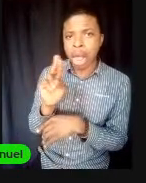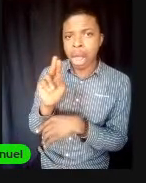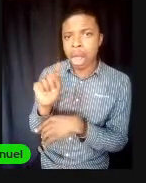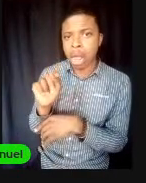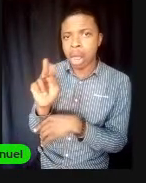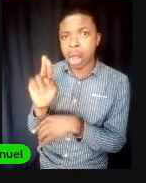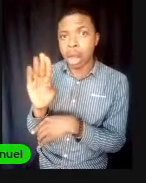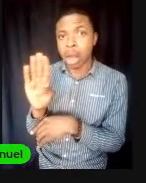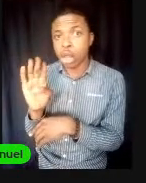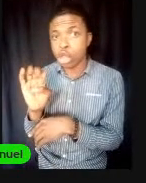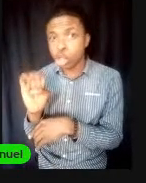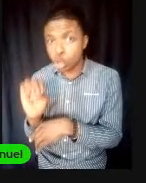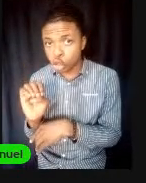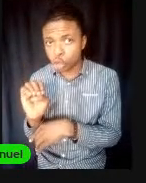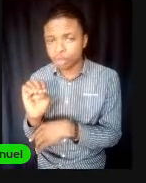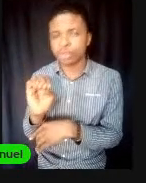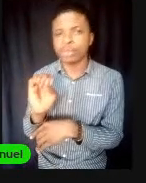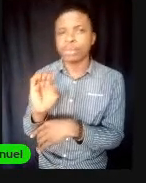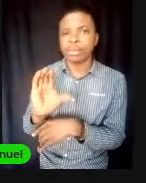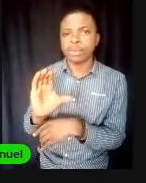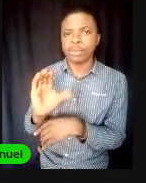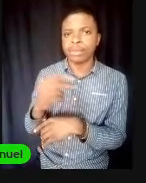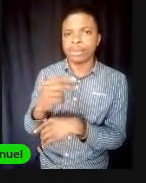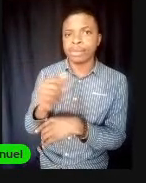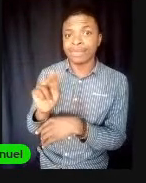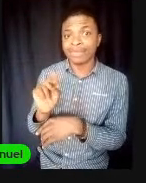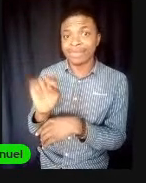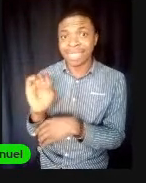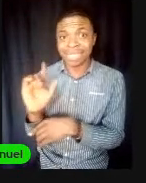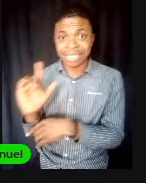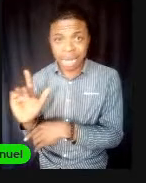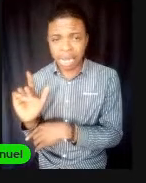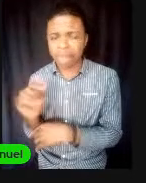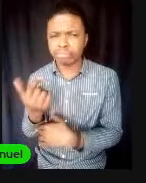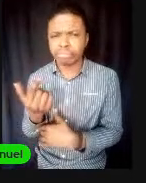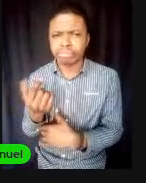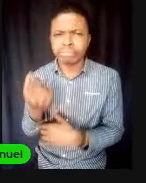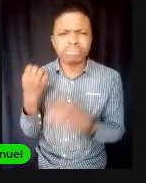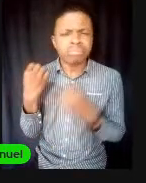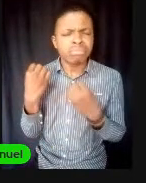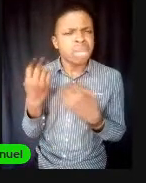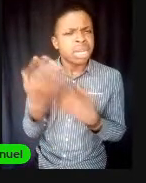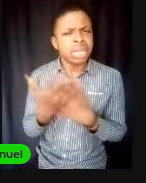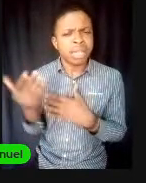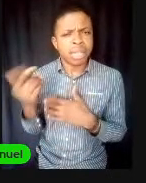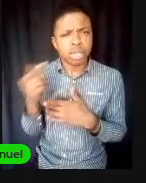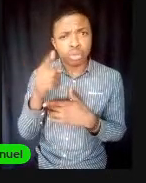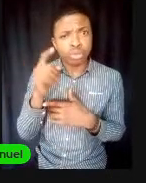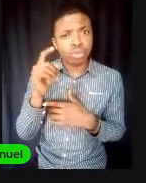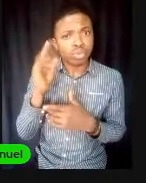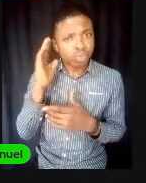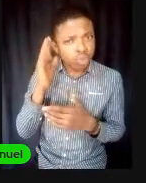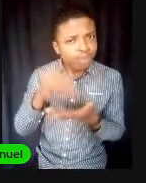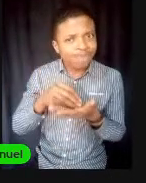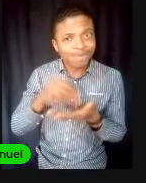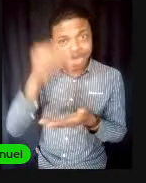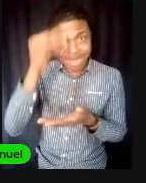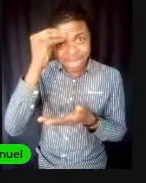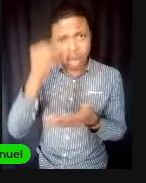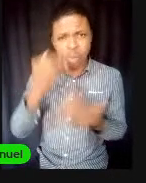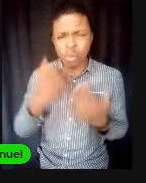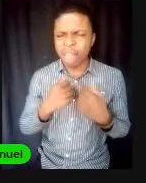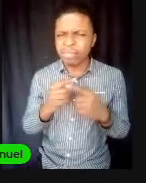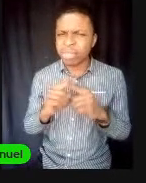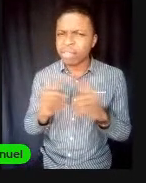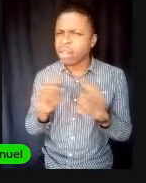from Dev Code. Okay, so we have a full package for you, and we're ready. We're ready for you. So just subscribe to